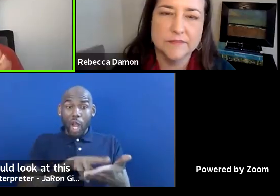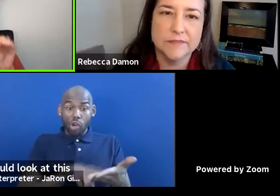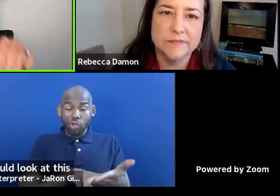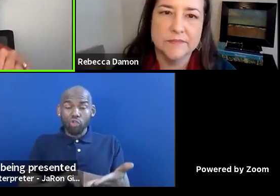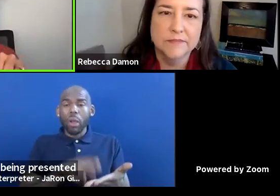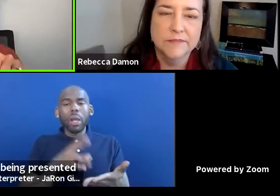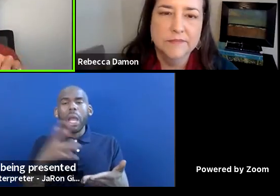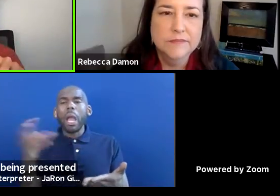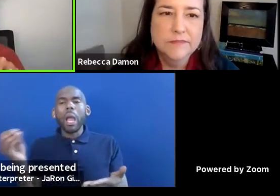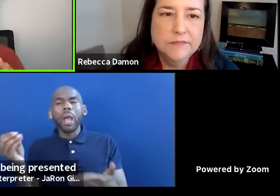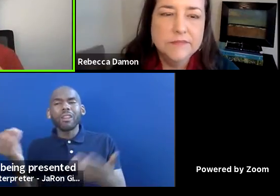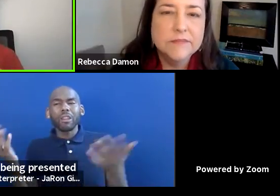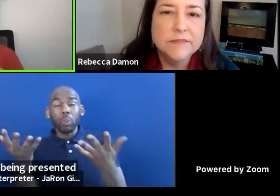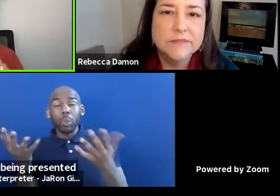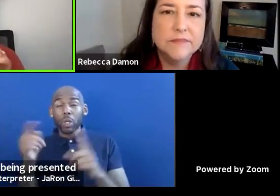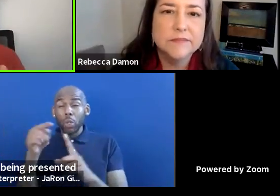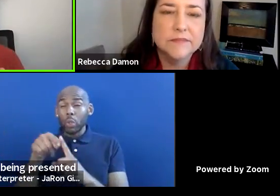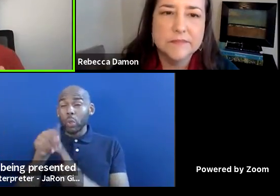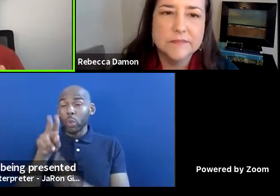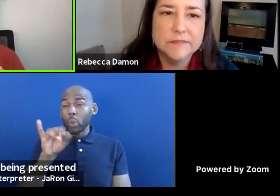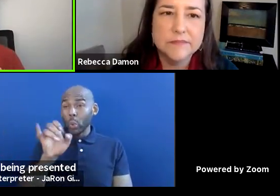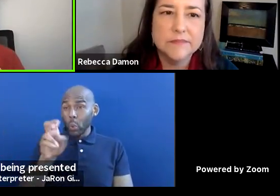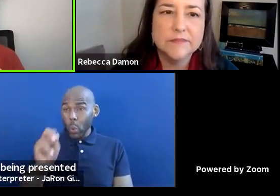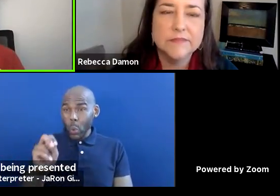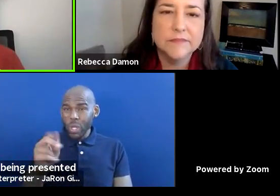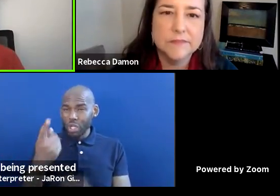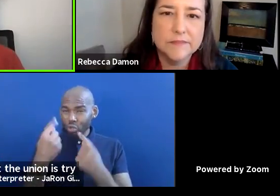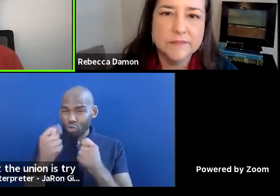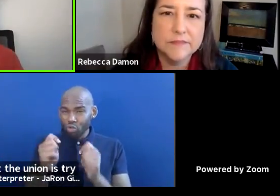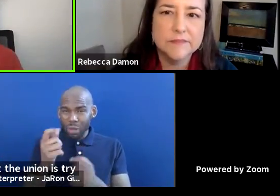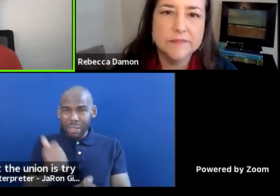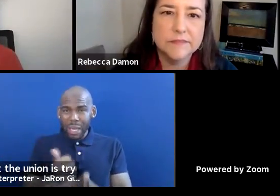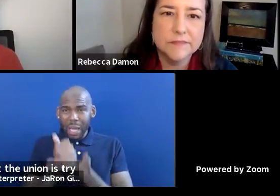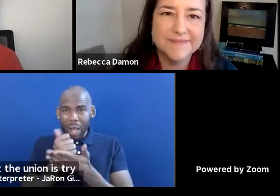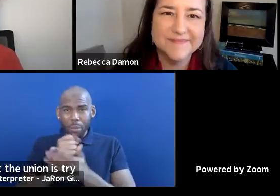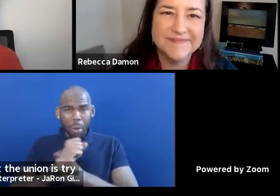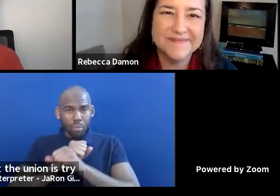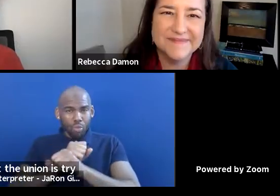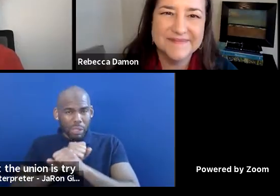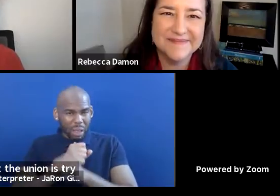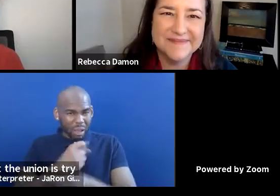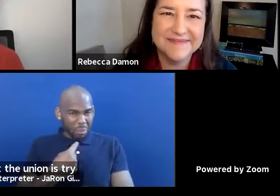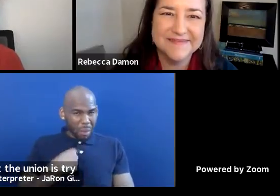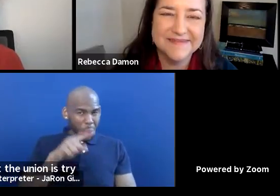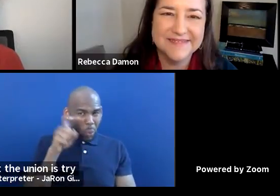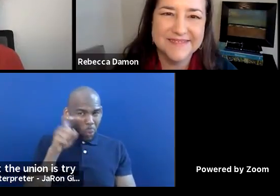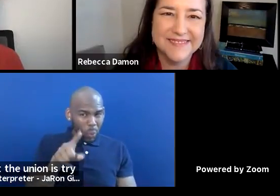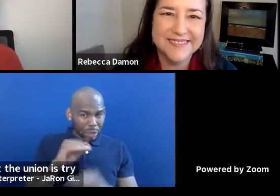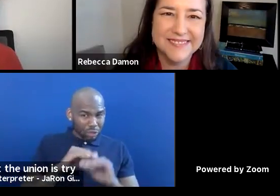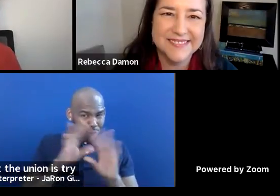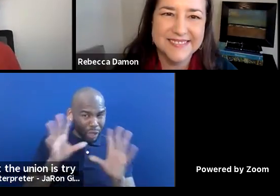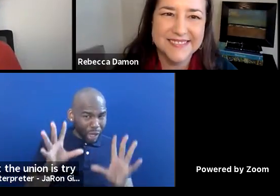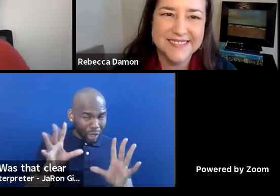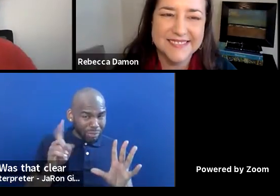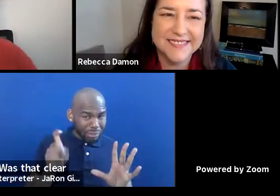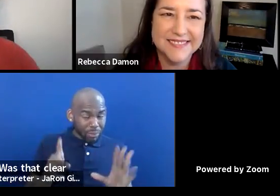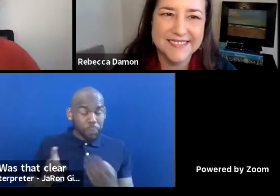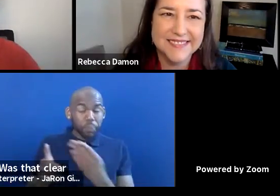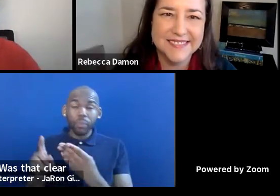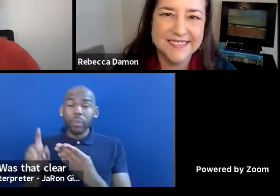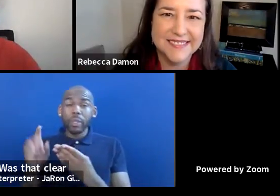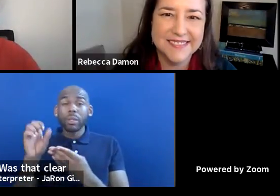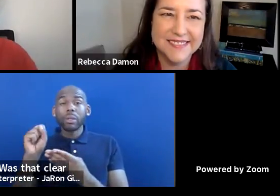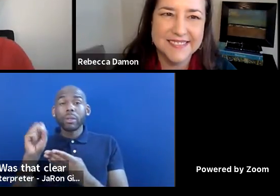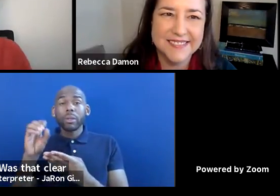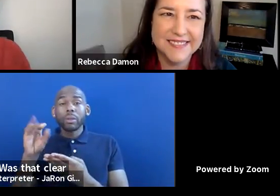is trying to help protect them from. Was that clear when I just said that? Yeah. Well, social media presence is key. And nowadays, it used to be a